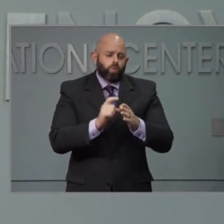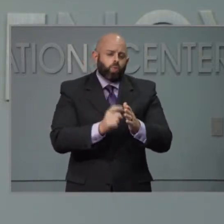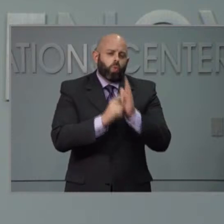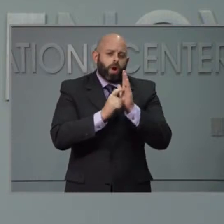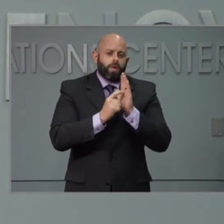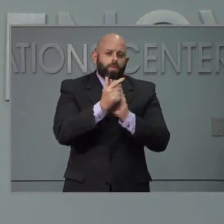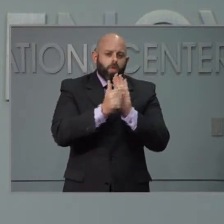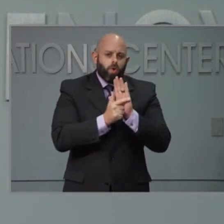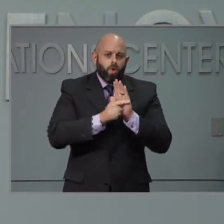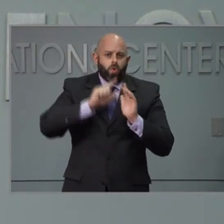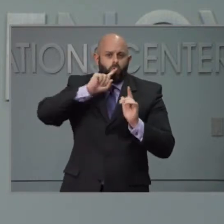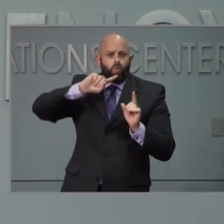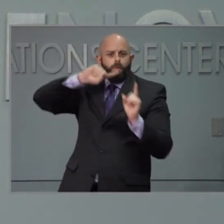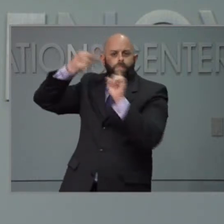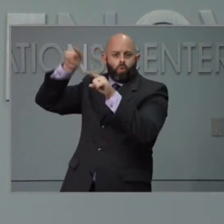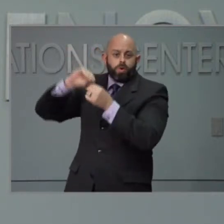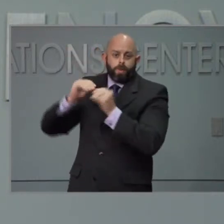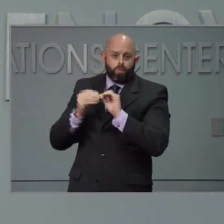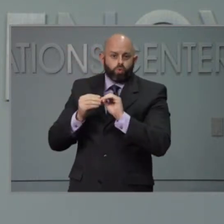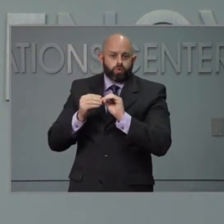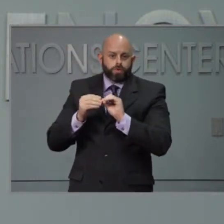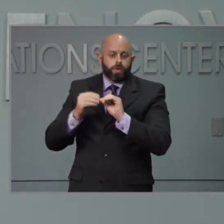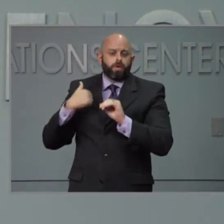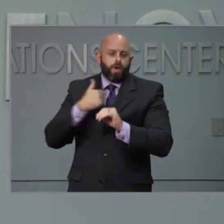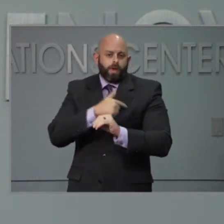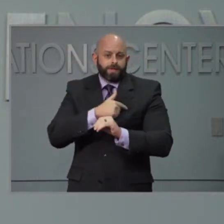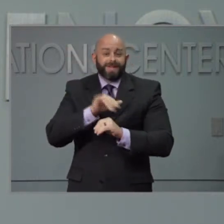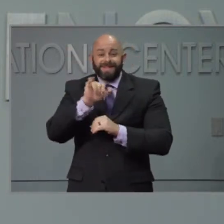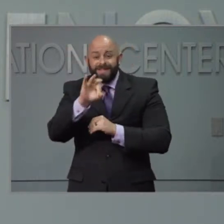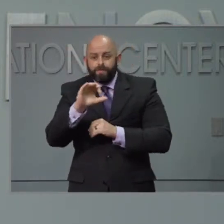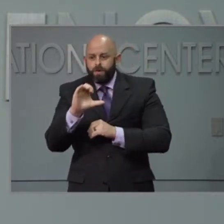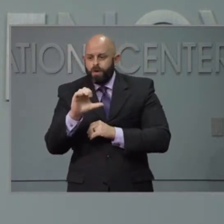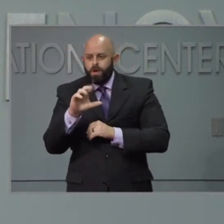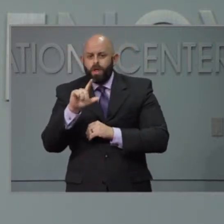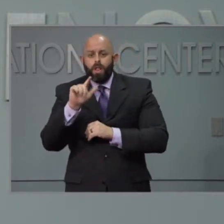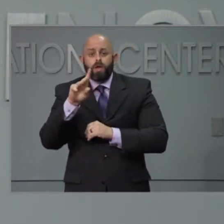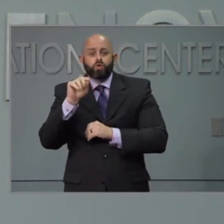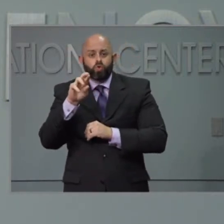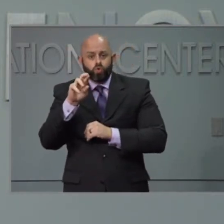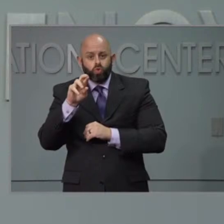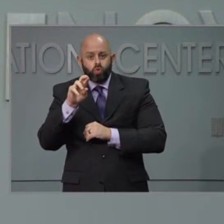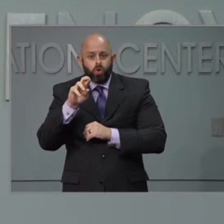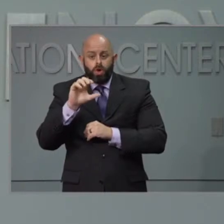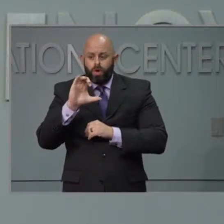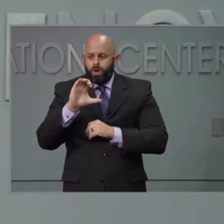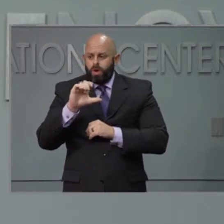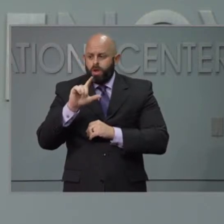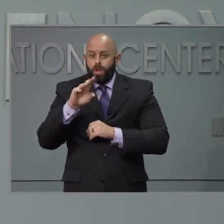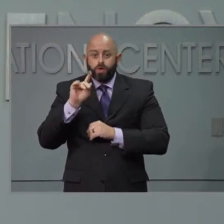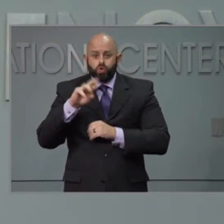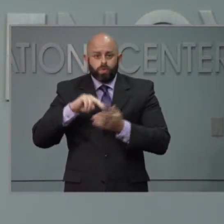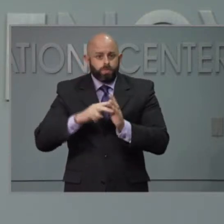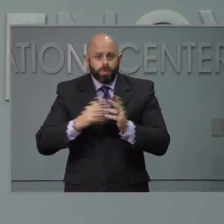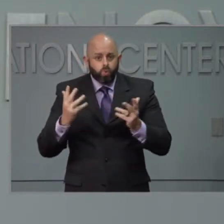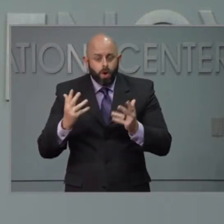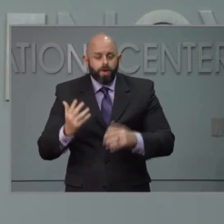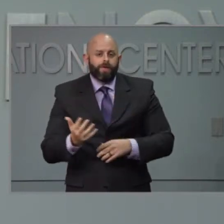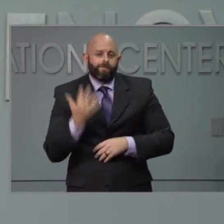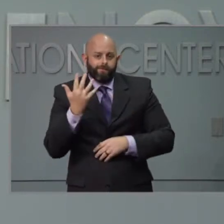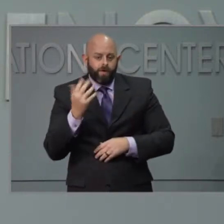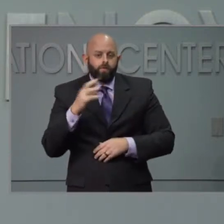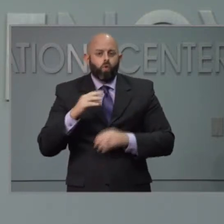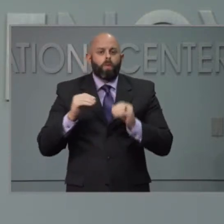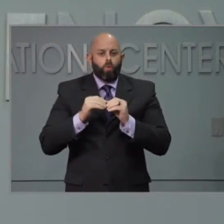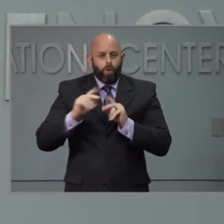a cluster to us. And a reminder, a cluster is 5 or more cases. And if they're required to report them to law, like